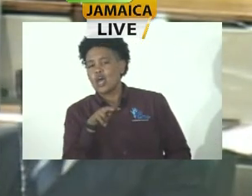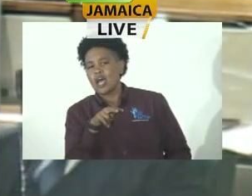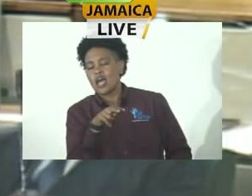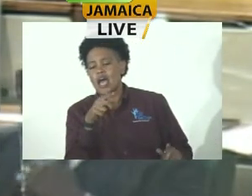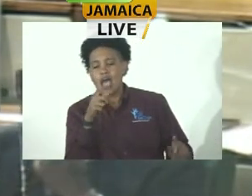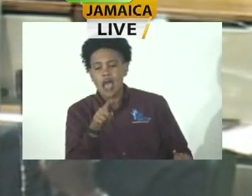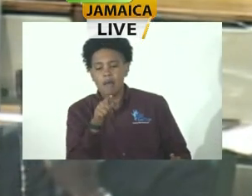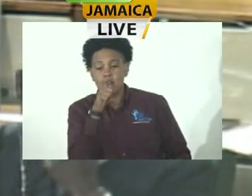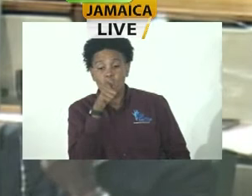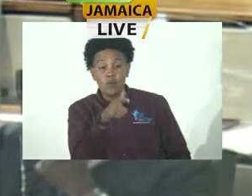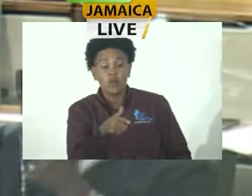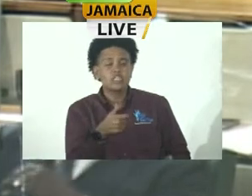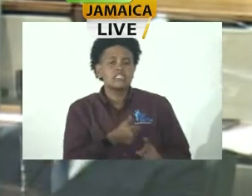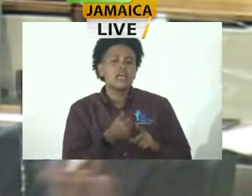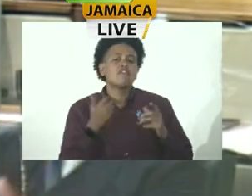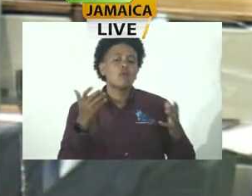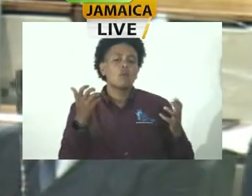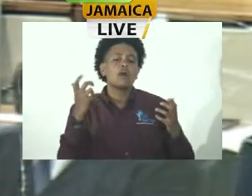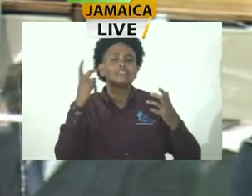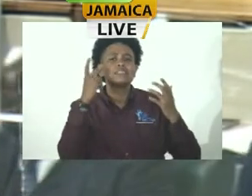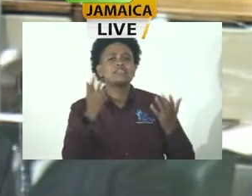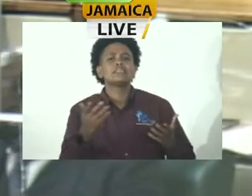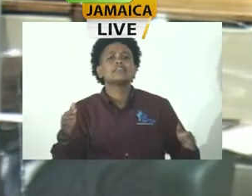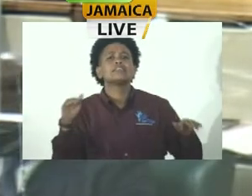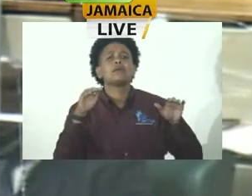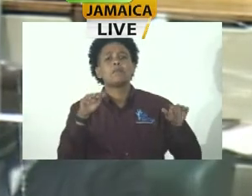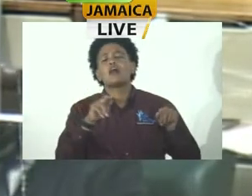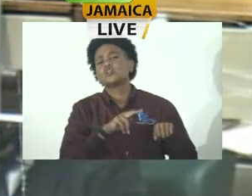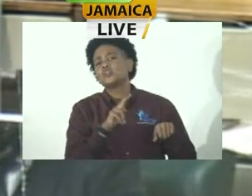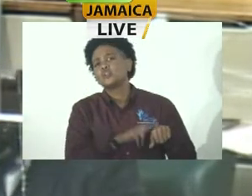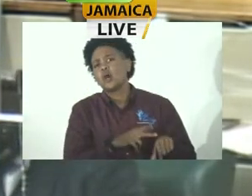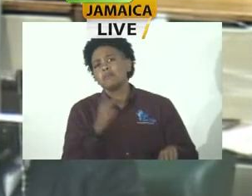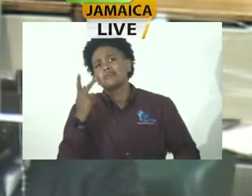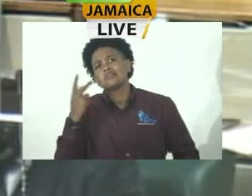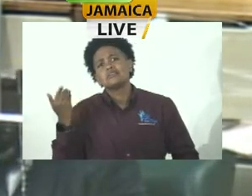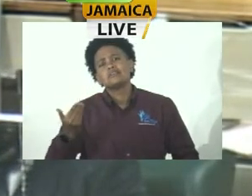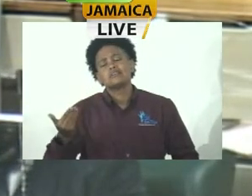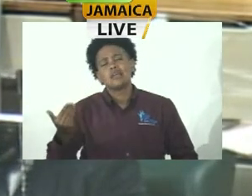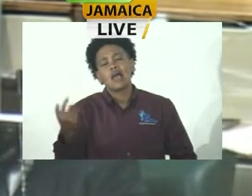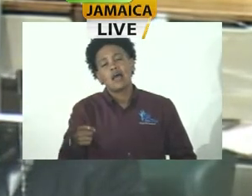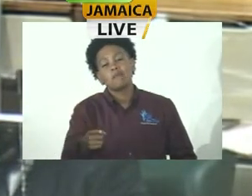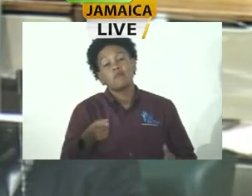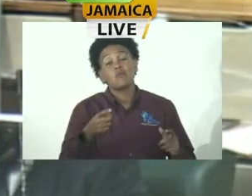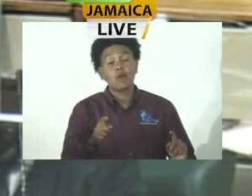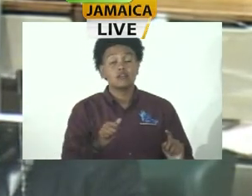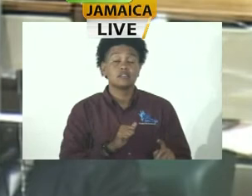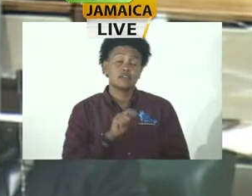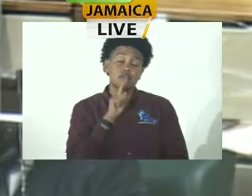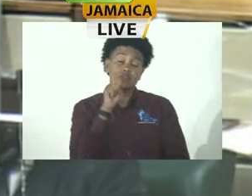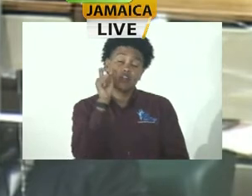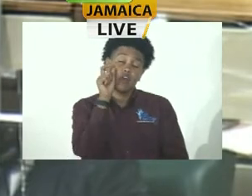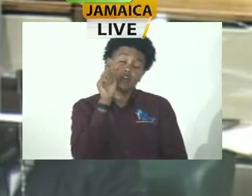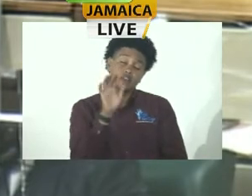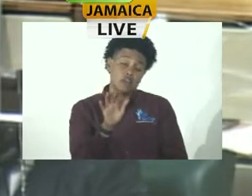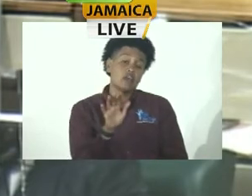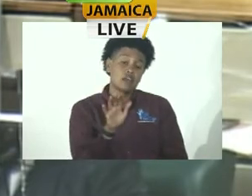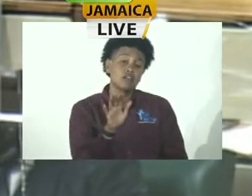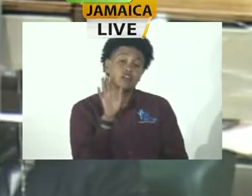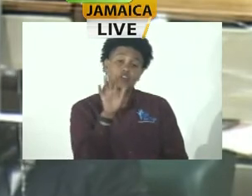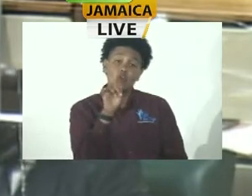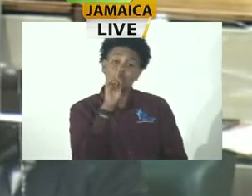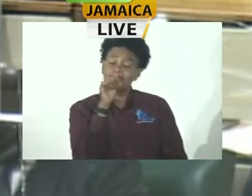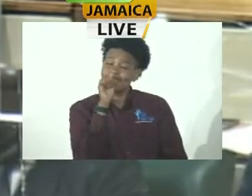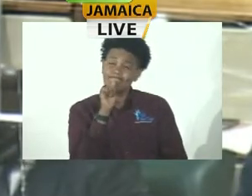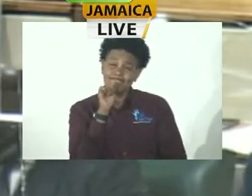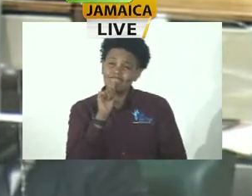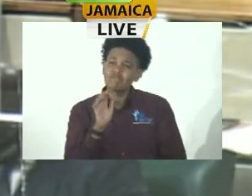who want to see things return to normal whilst i understand your impatience